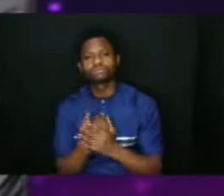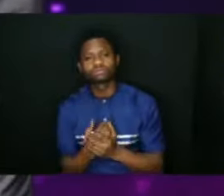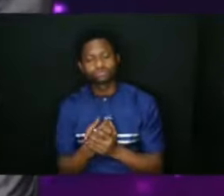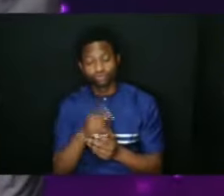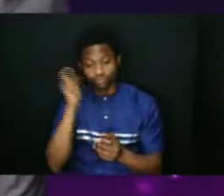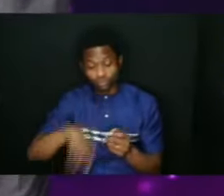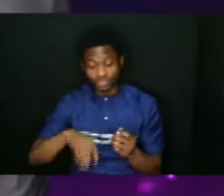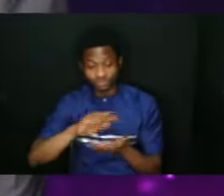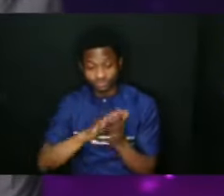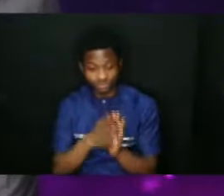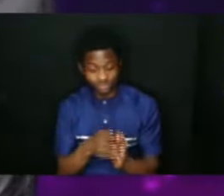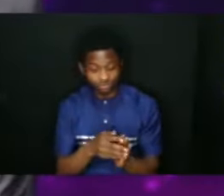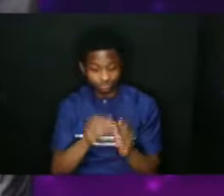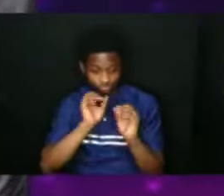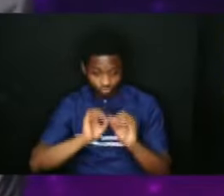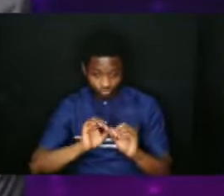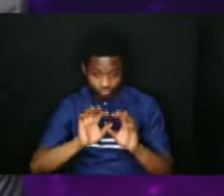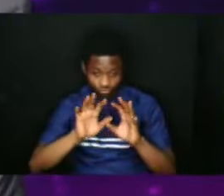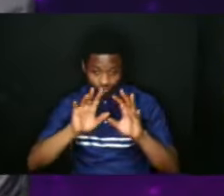glowing believer.